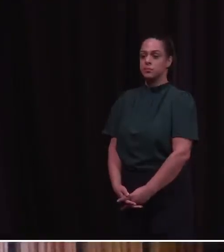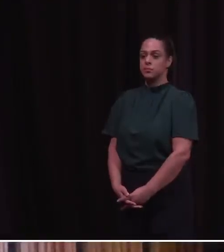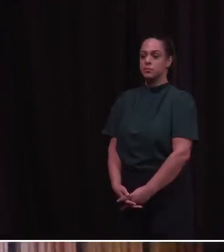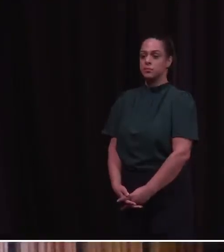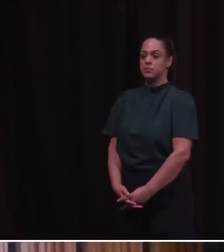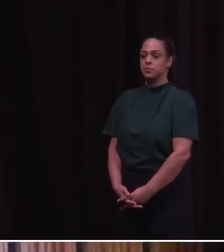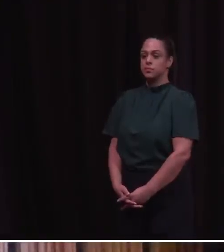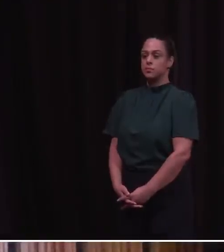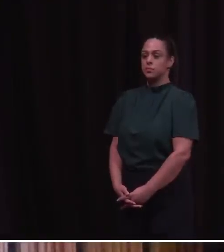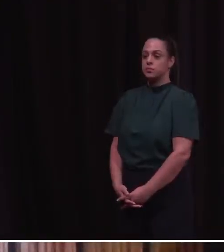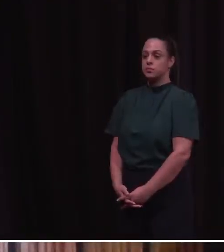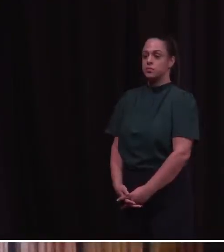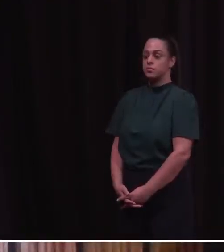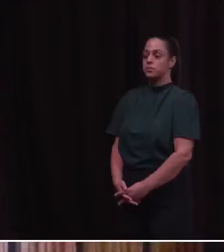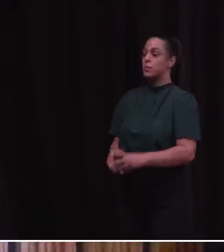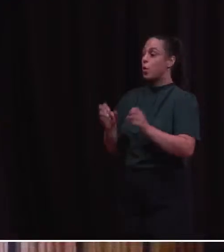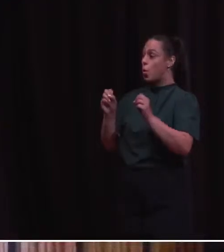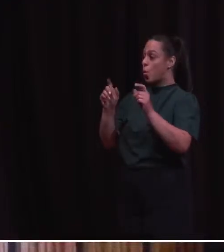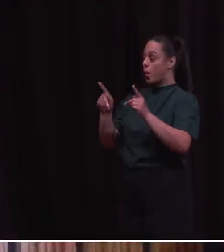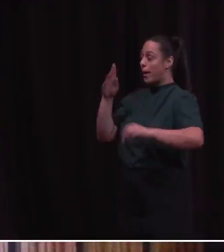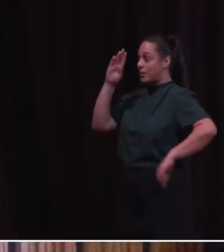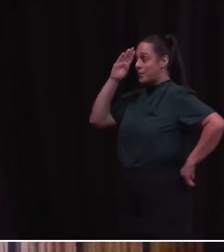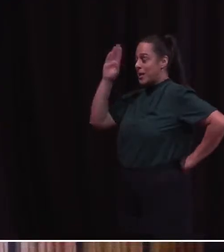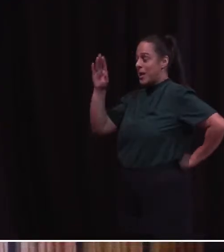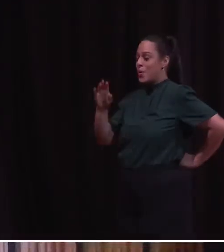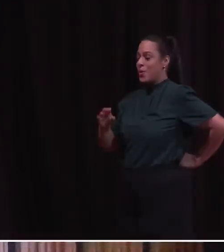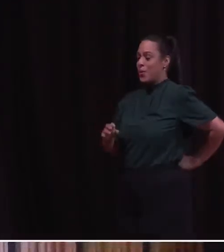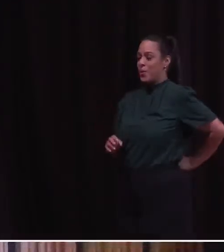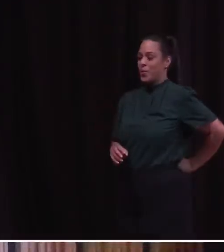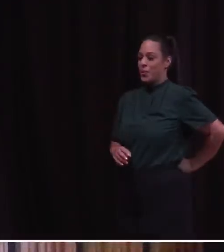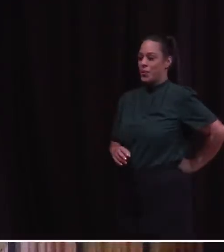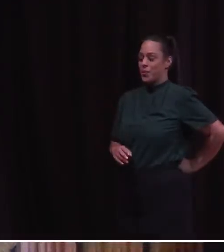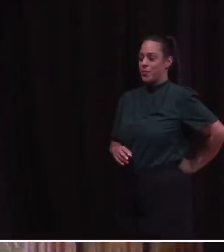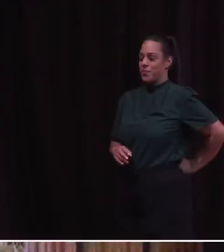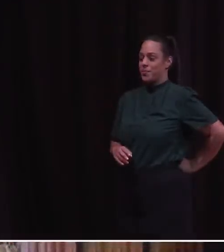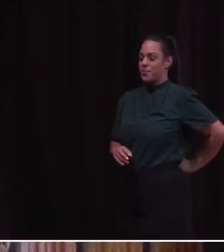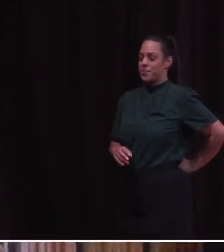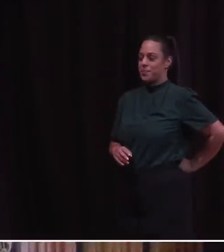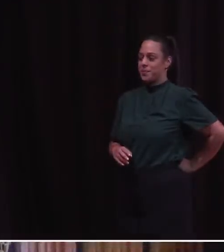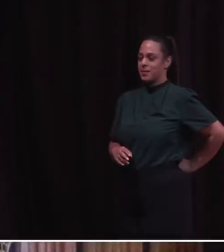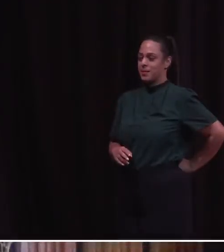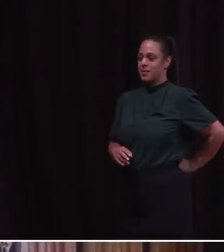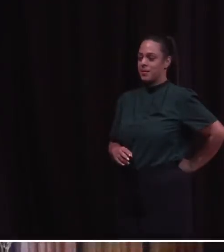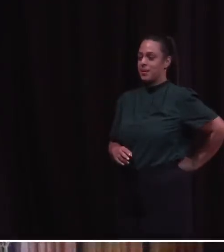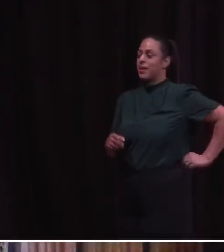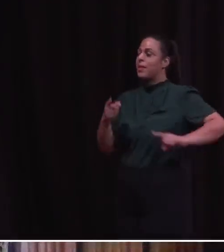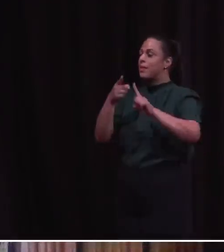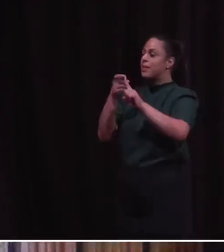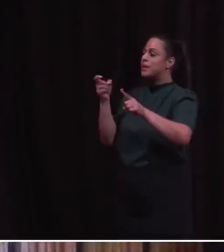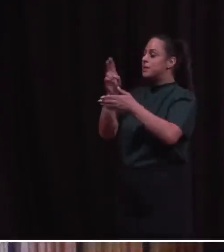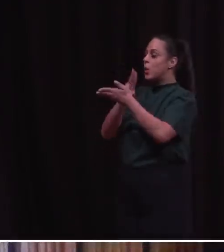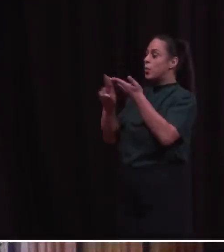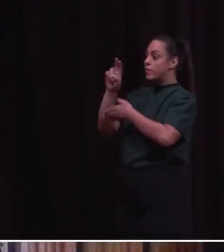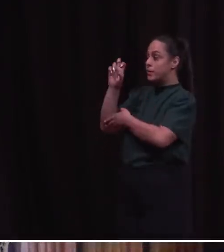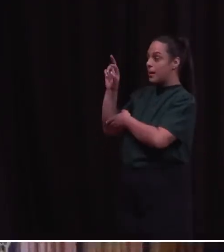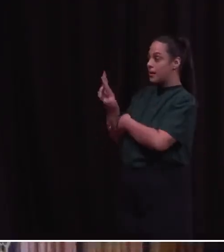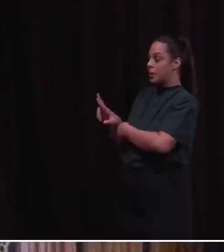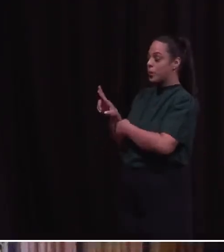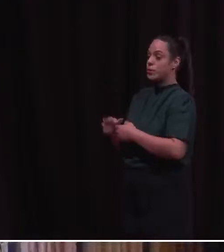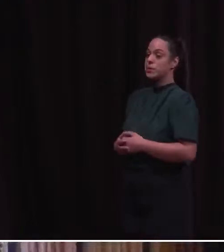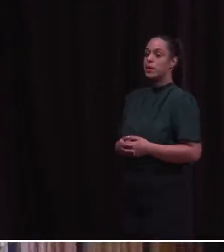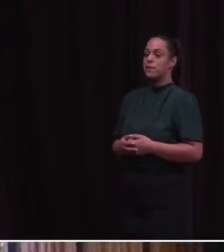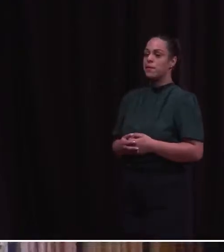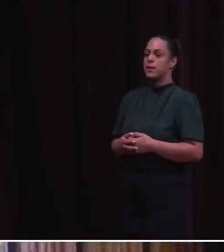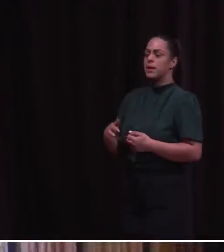Ok, un saludo, primero por parte de la Universidad Nacional de Costa Rica. Nuestra pregunta sería,